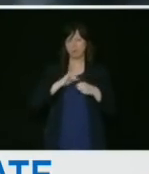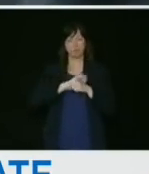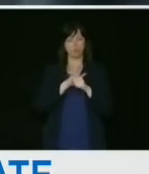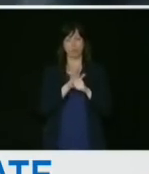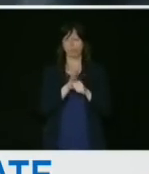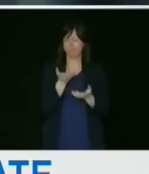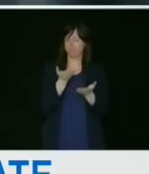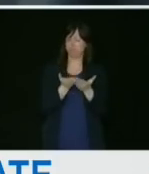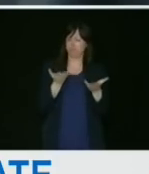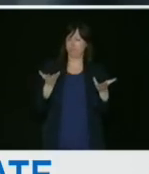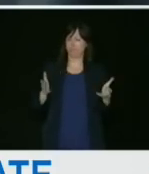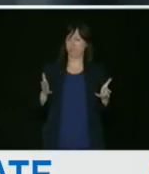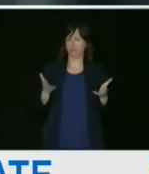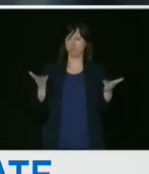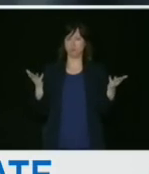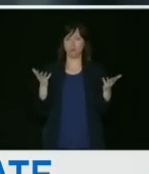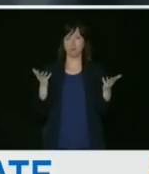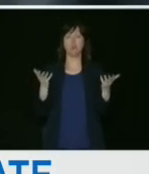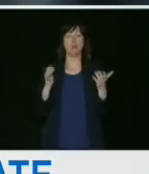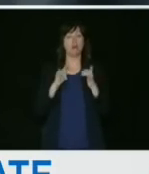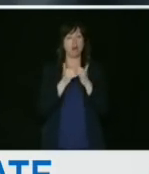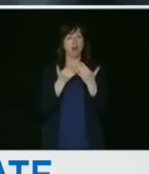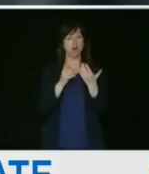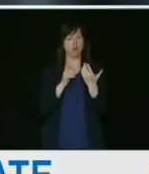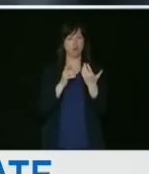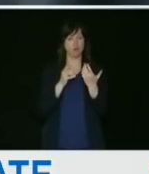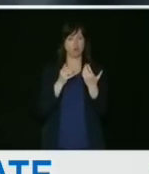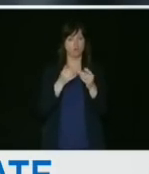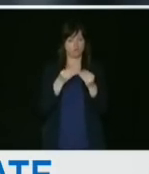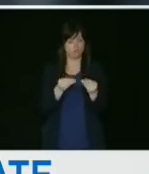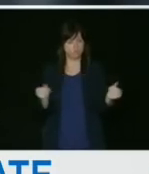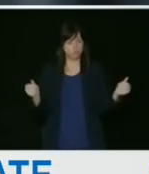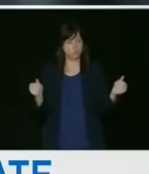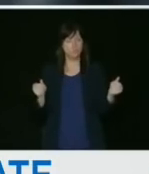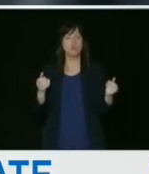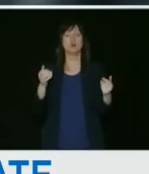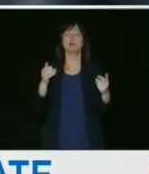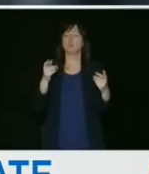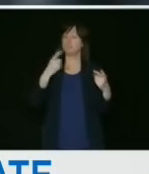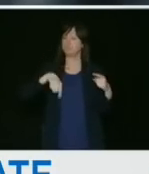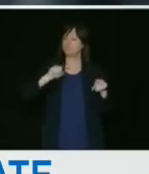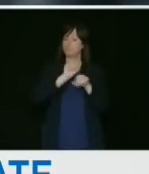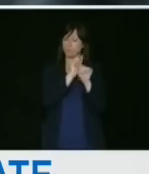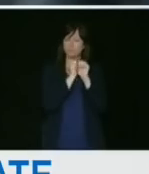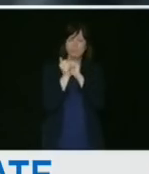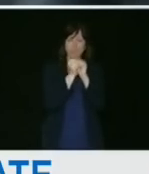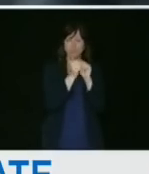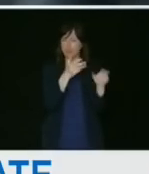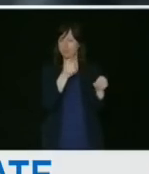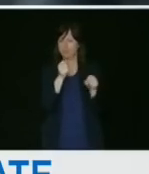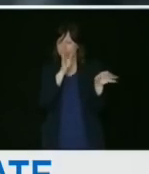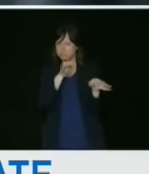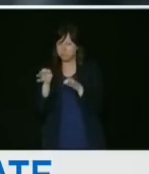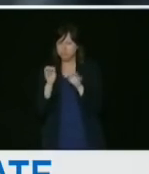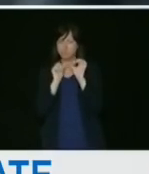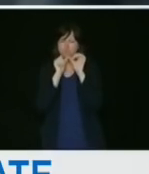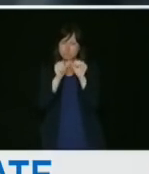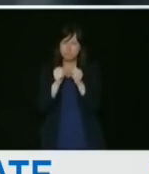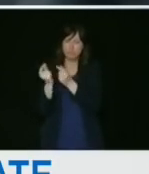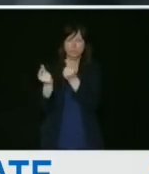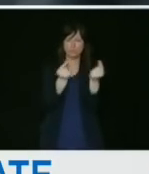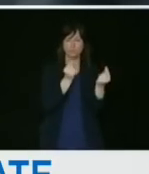time and again that what works is a united front, quick action, and sustained